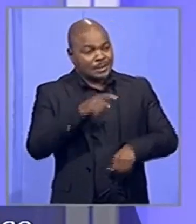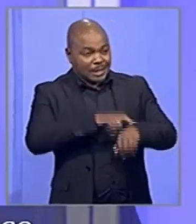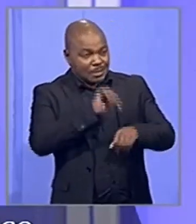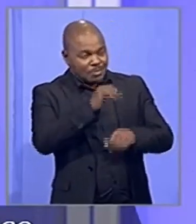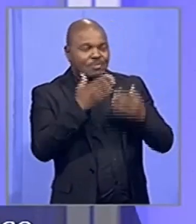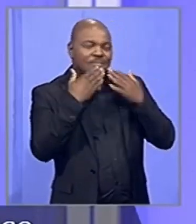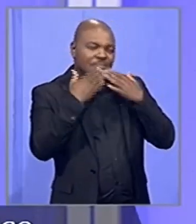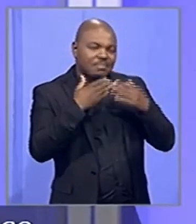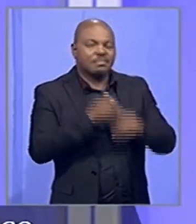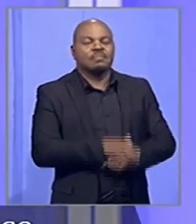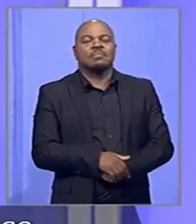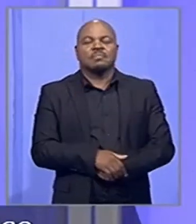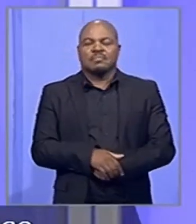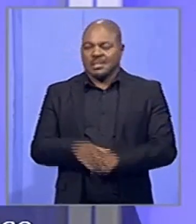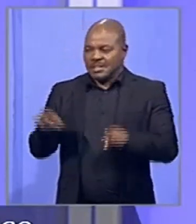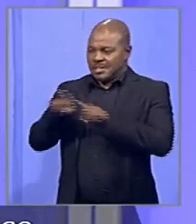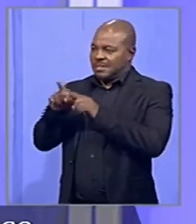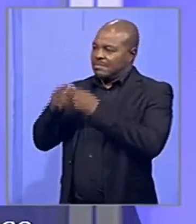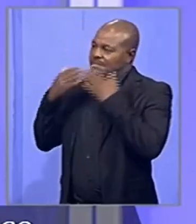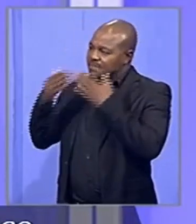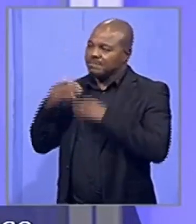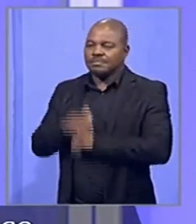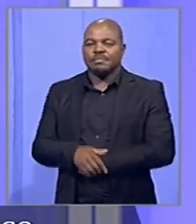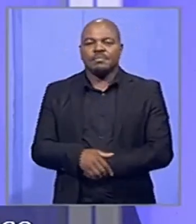hao. No, hole bulen.